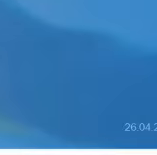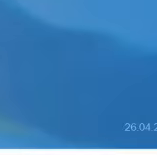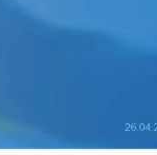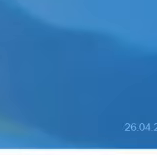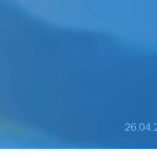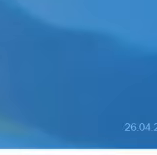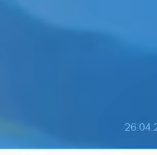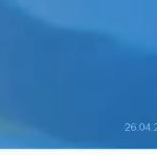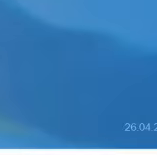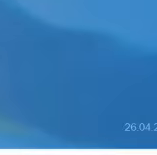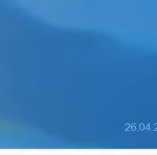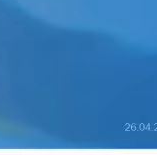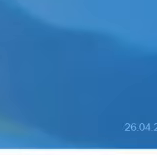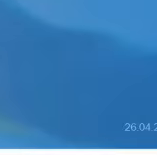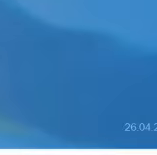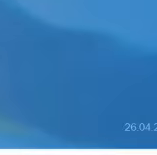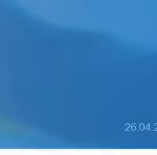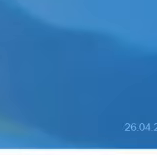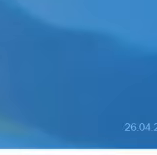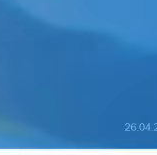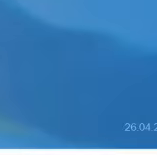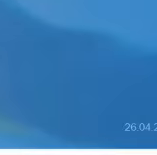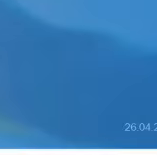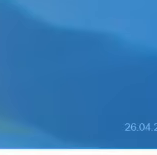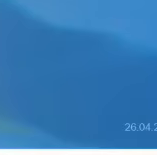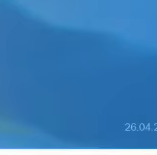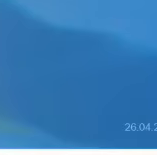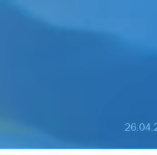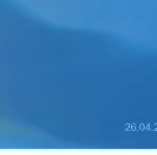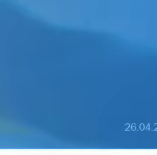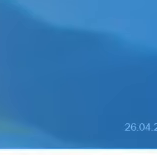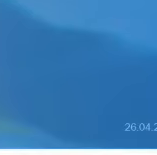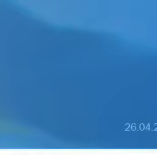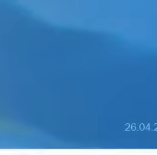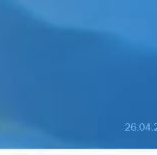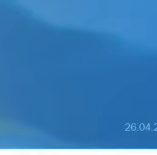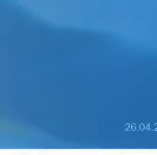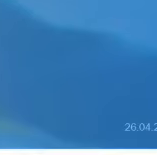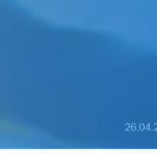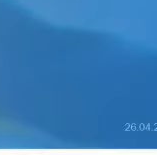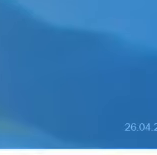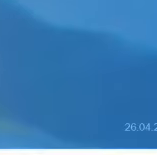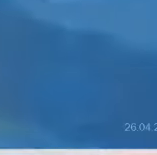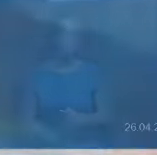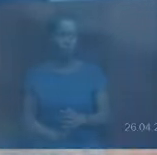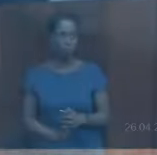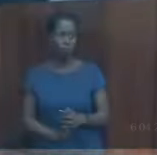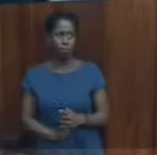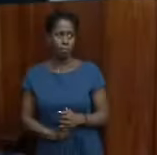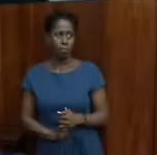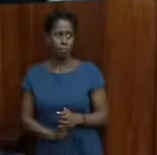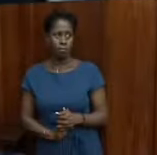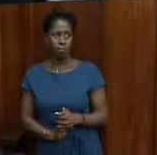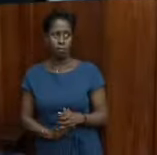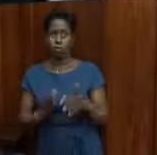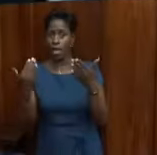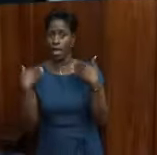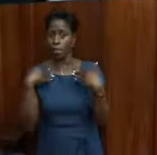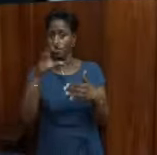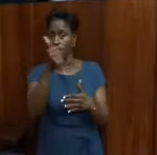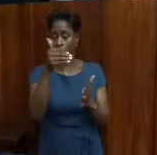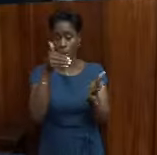the Solution Development Bank. A total of EC 10 million has been allocated in this year's estimates for that